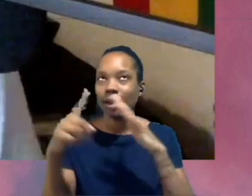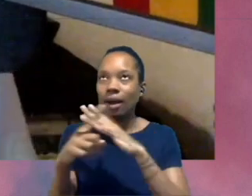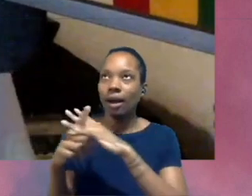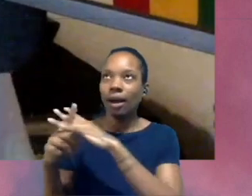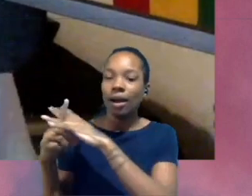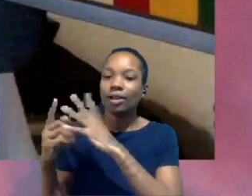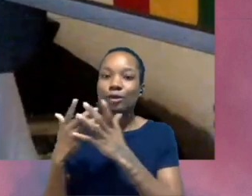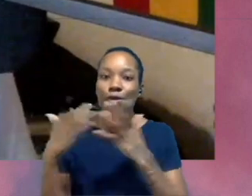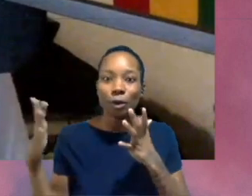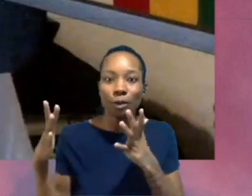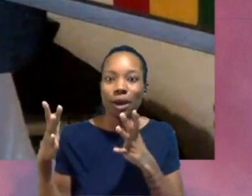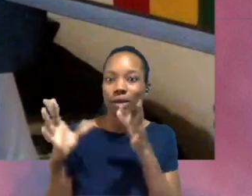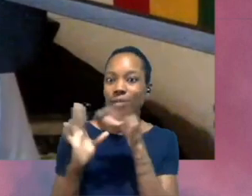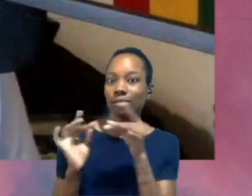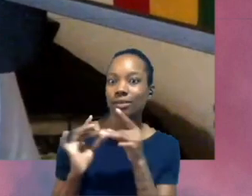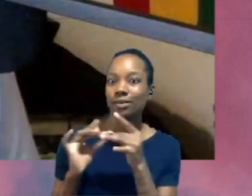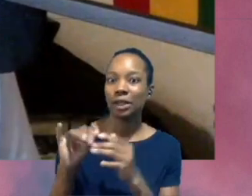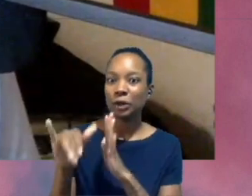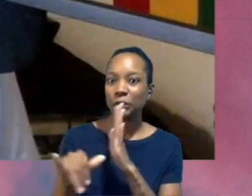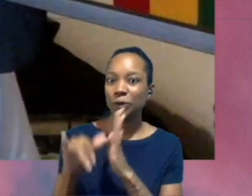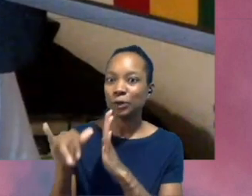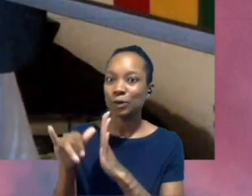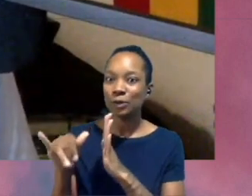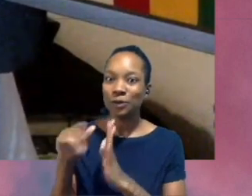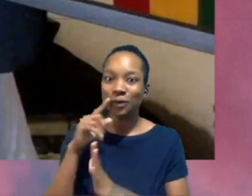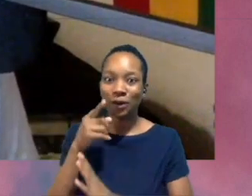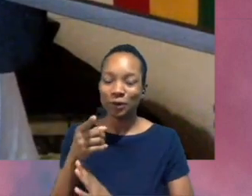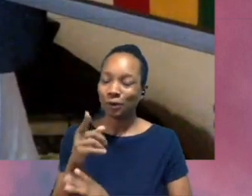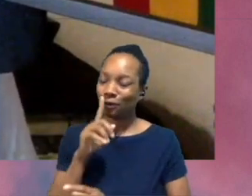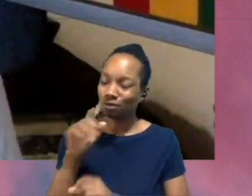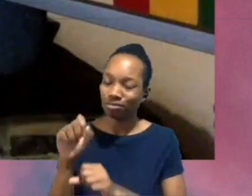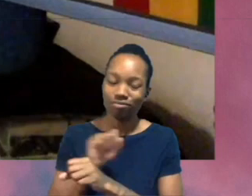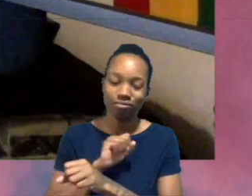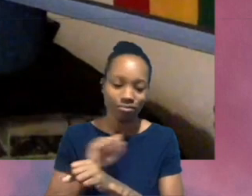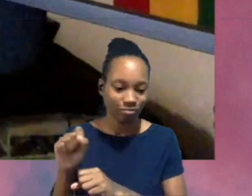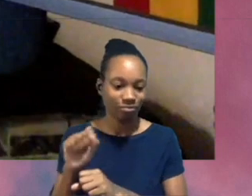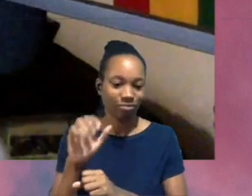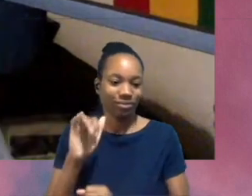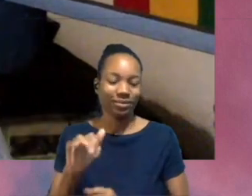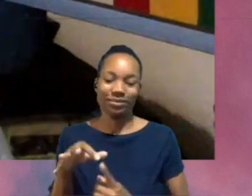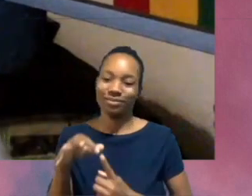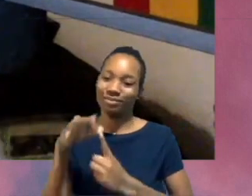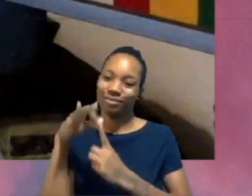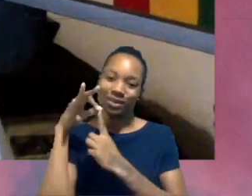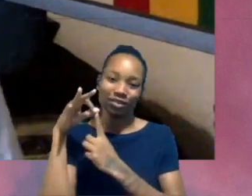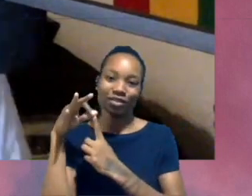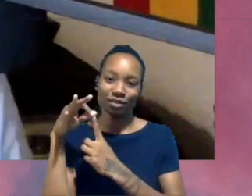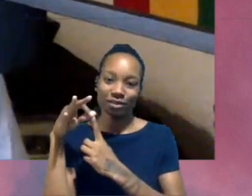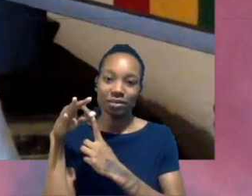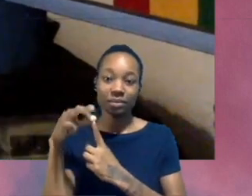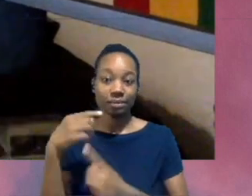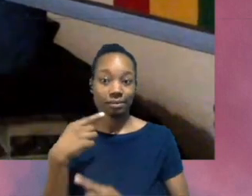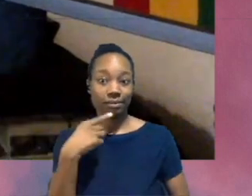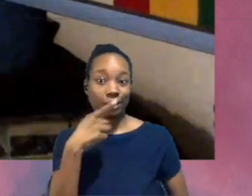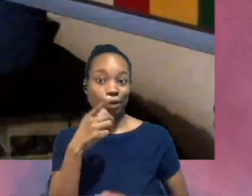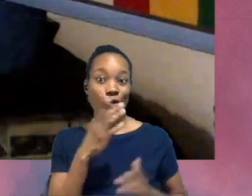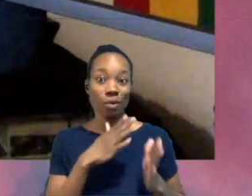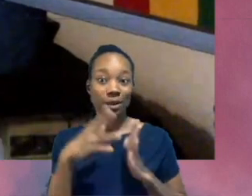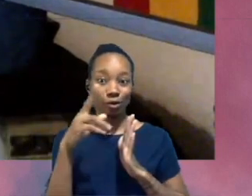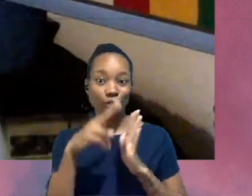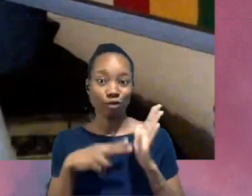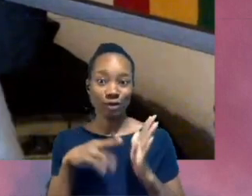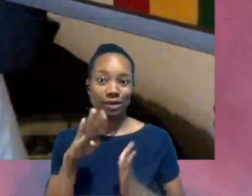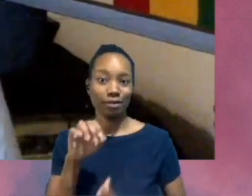in the YouTube comments for you, for sure. That was so special. And when you said you were gonna read the blurb, I was like, oh,